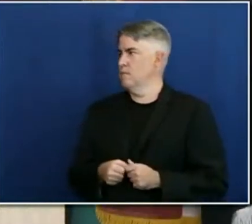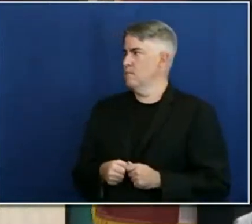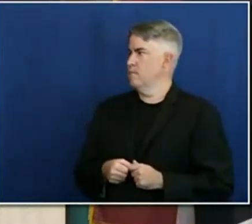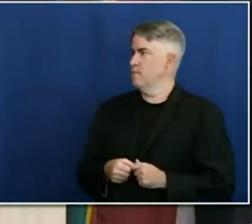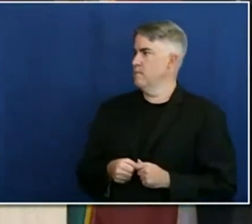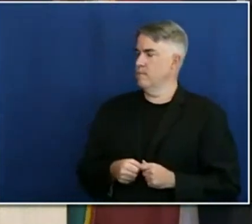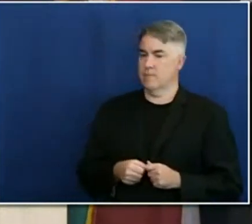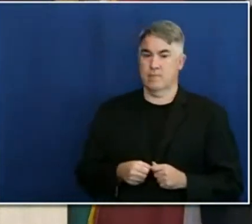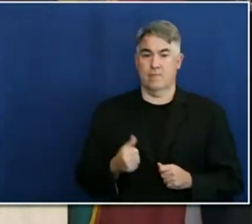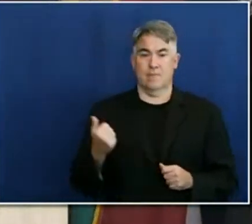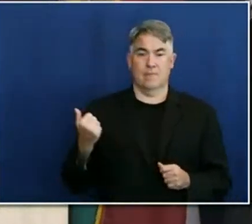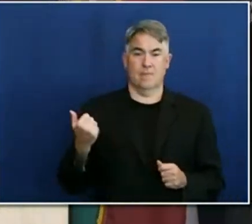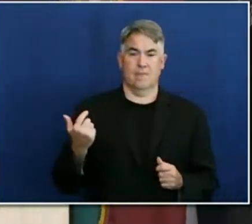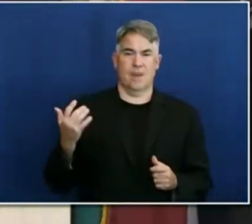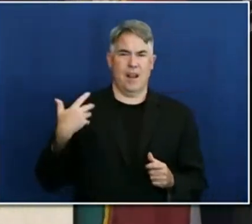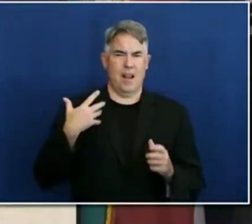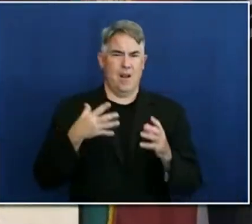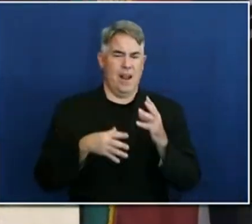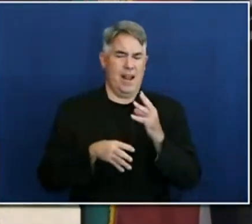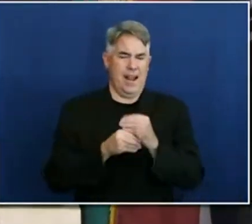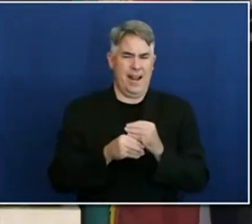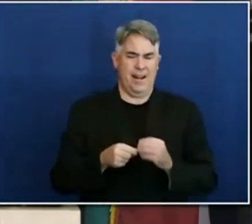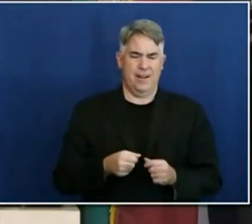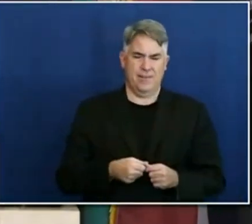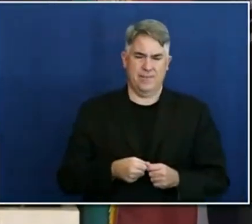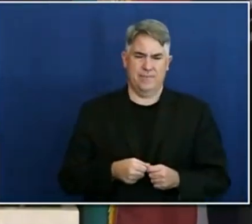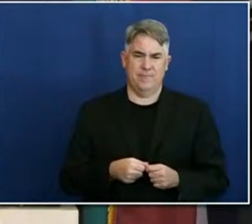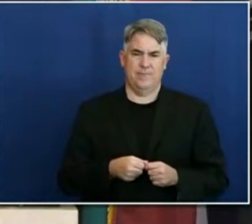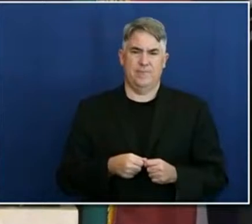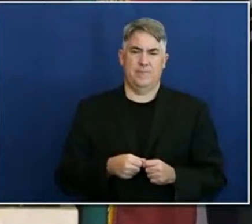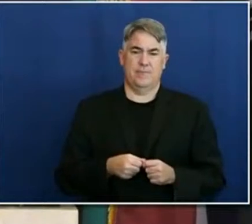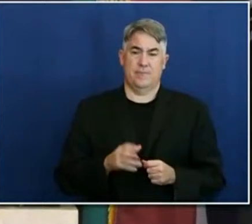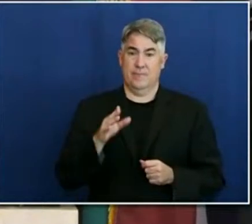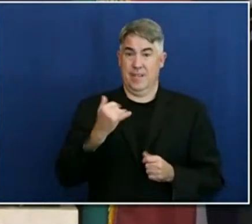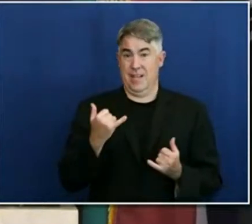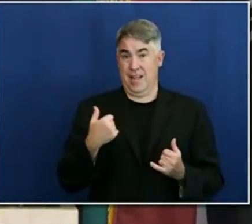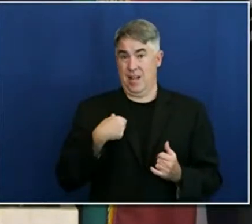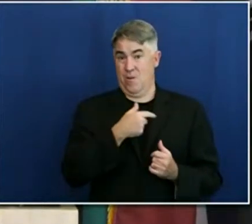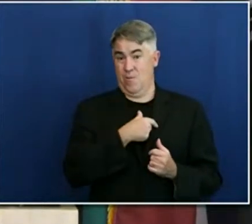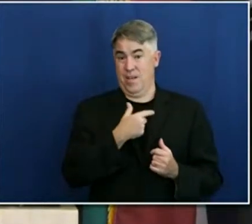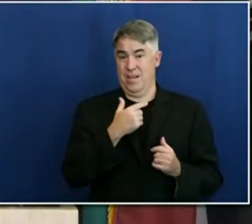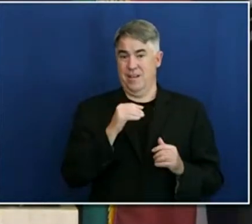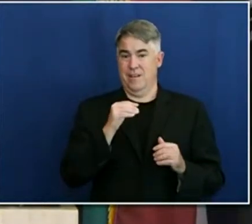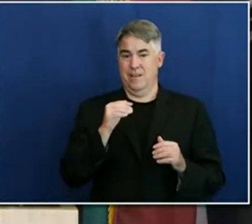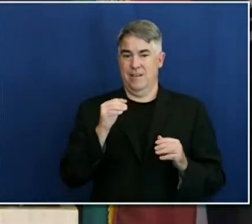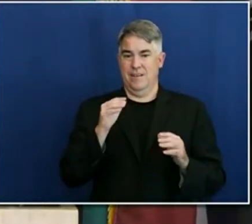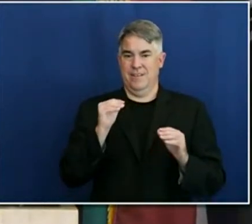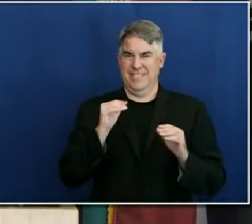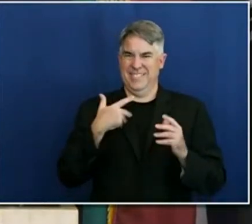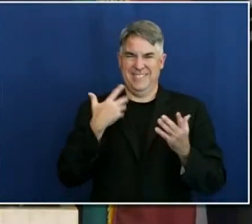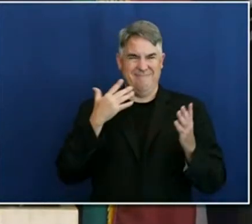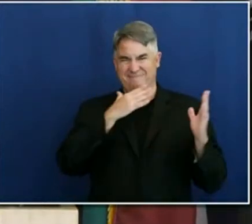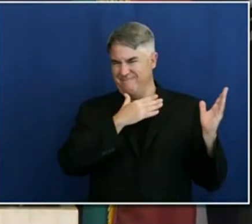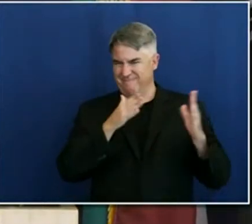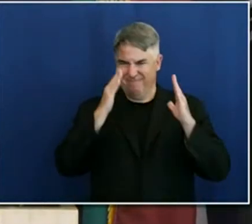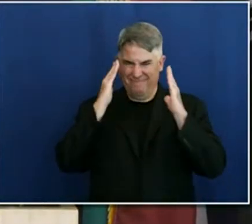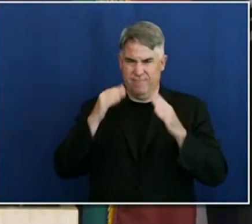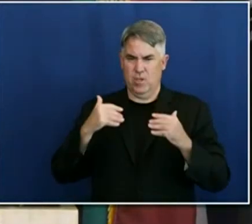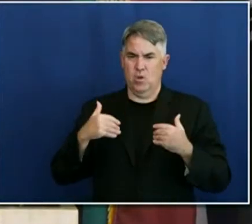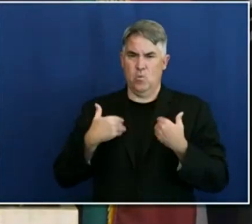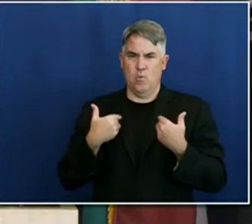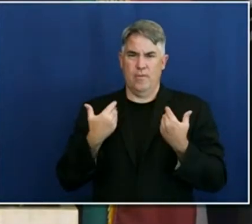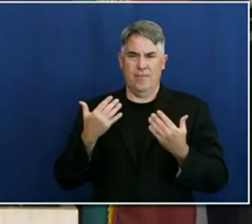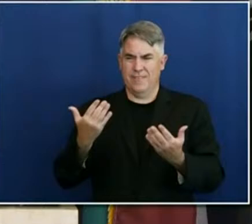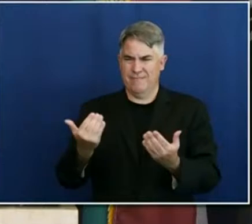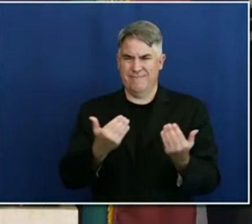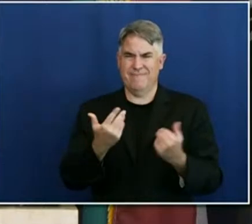Matt, I also think it's important. I mean, we mentioned we're doing some targeted efforts around engaging youth to increase those numbers. Again, you